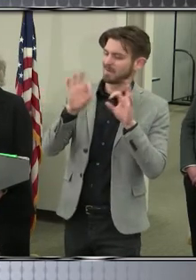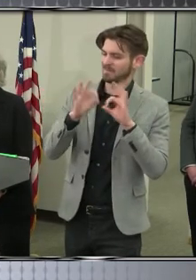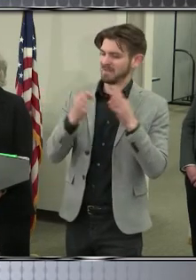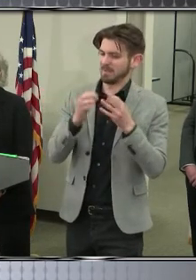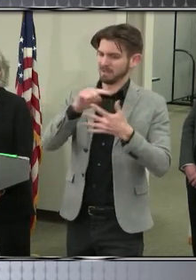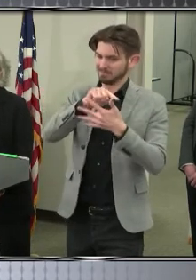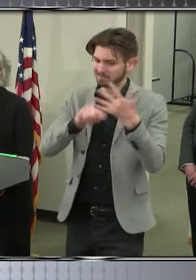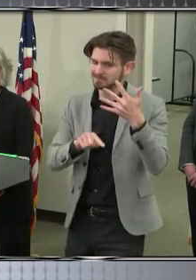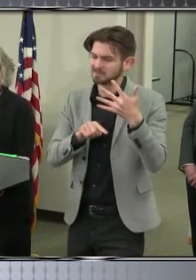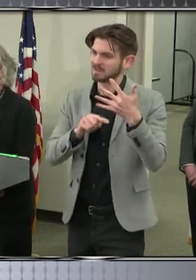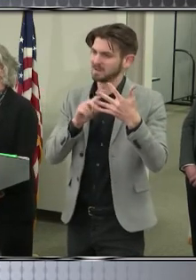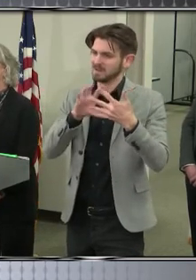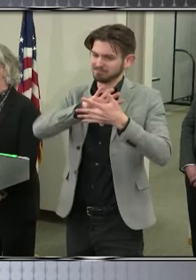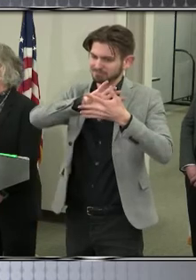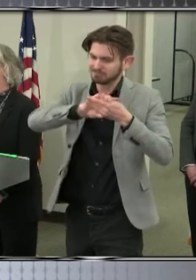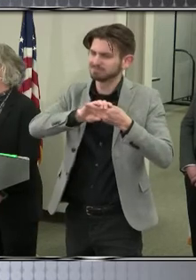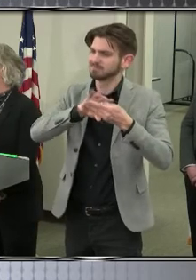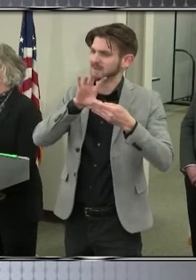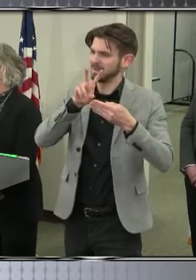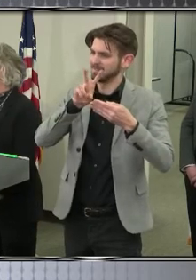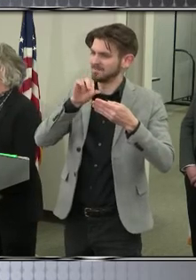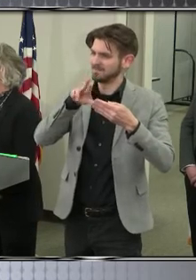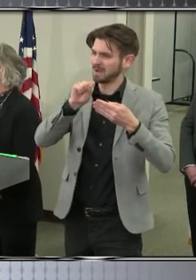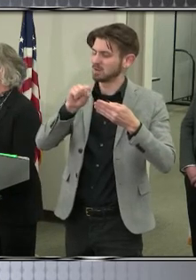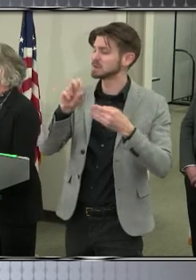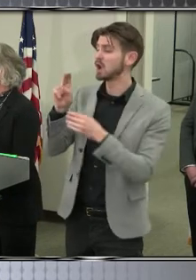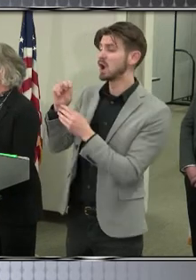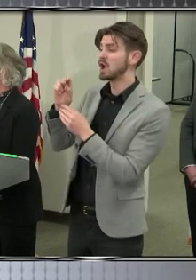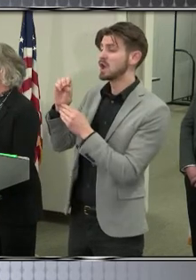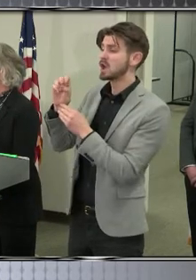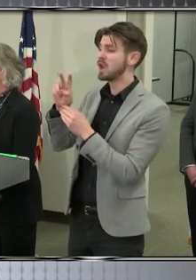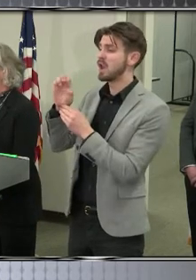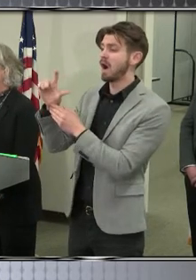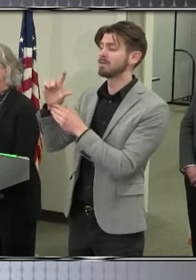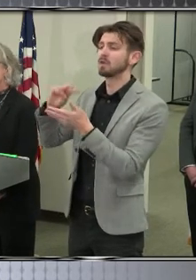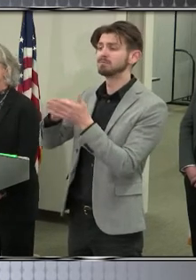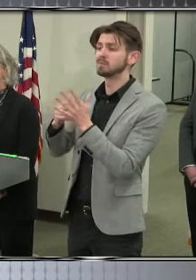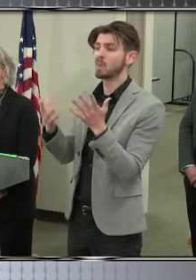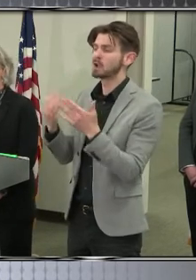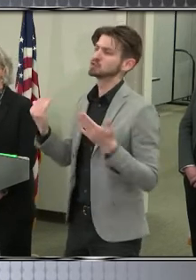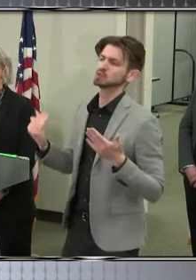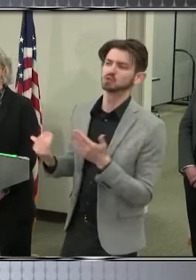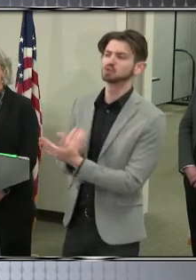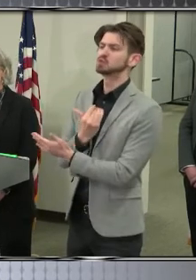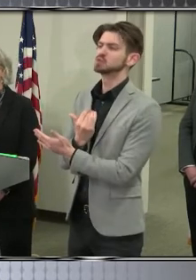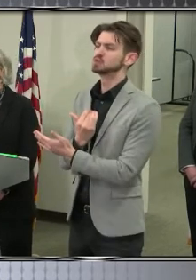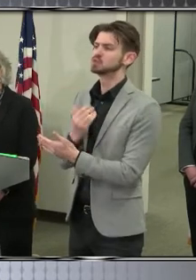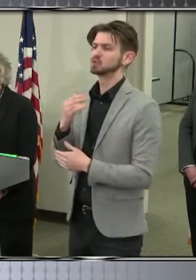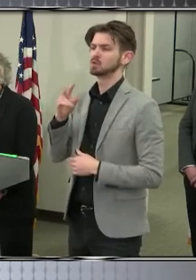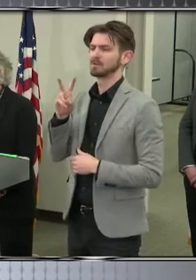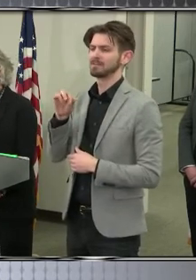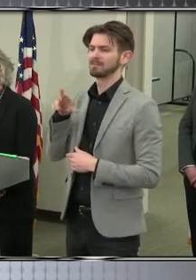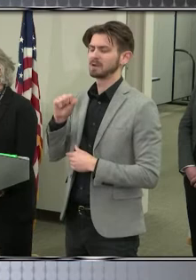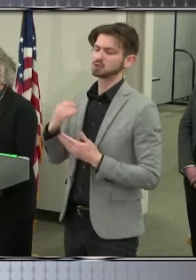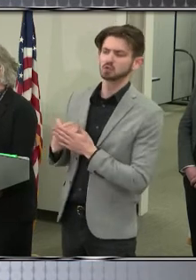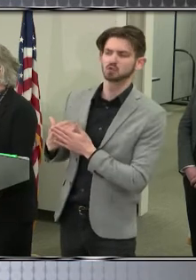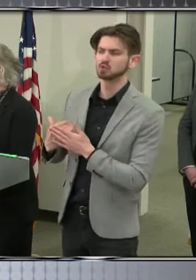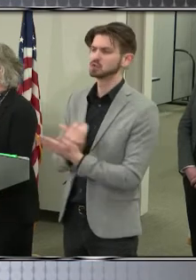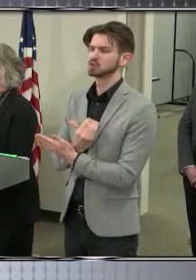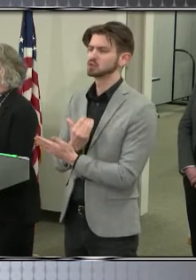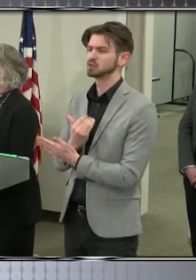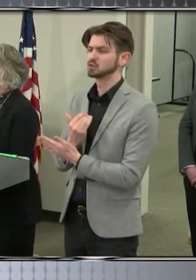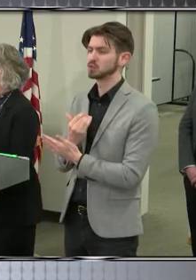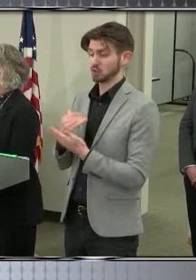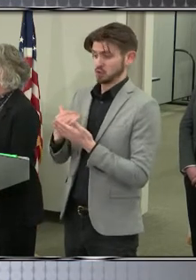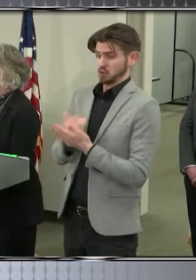being novel, it means it's new. It's the first time that we've seen it in the human population. And it's called novel coronavirus